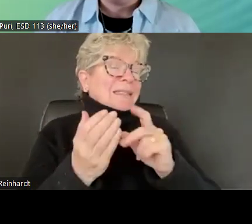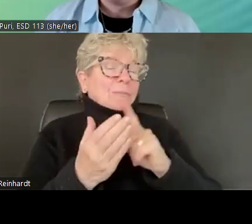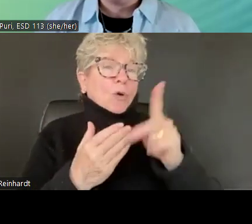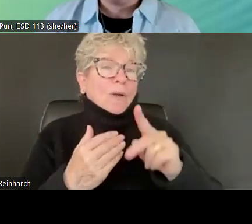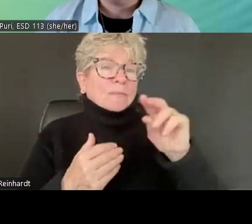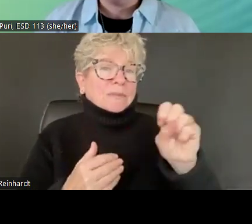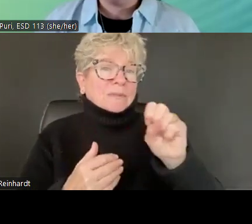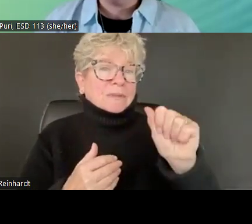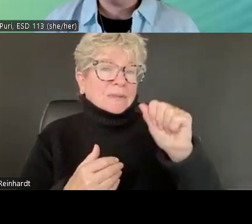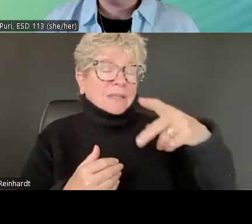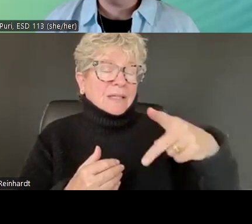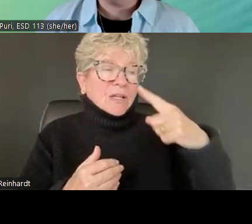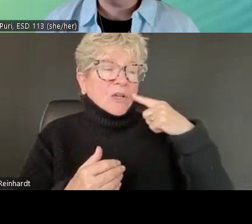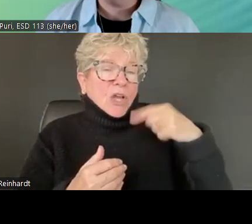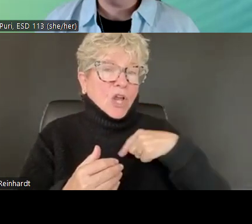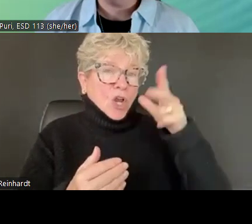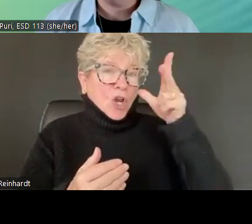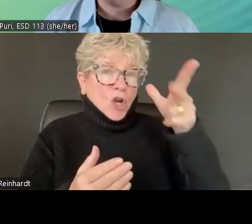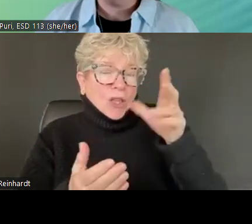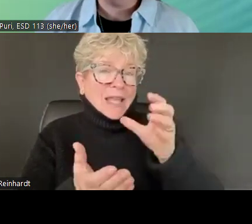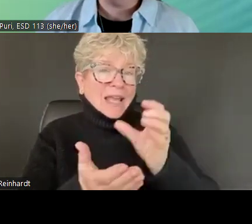through the use of evidence-based programs